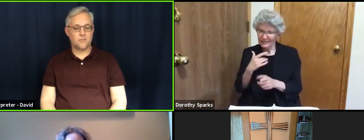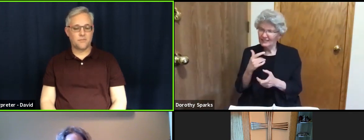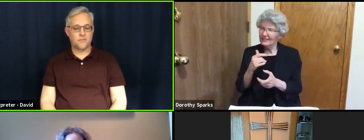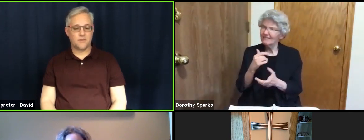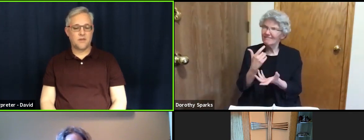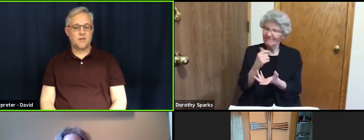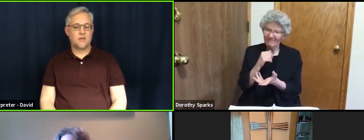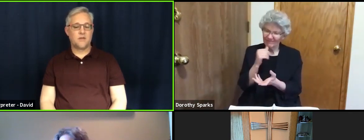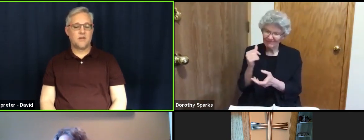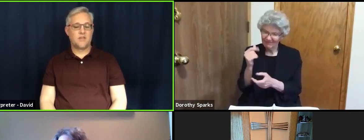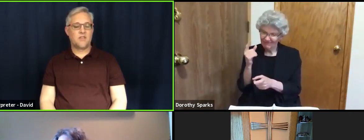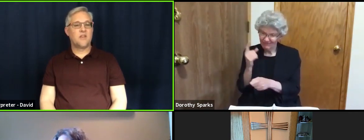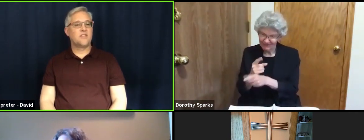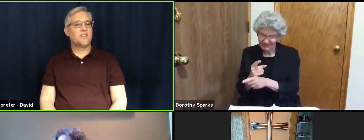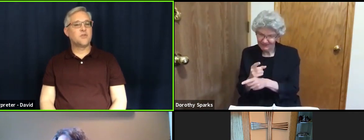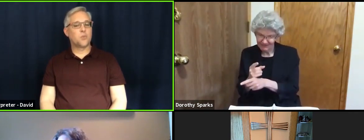small,